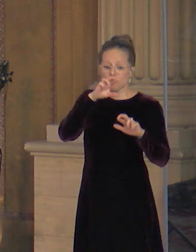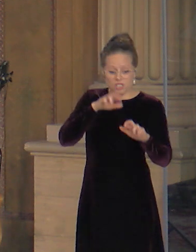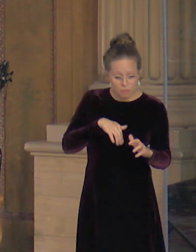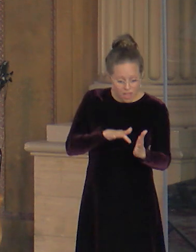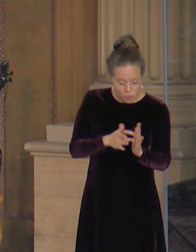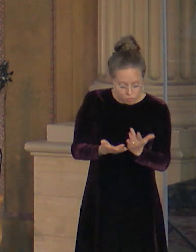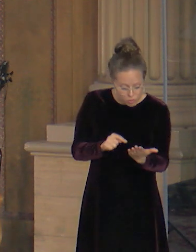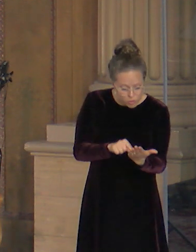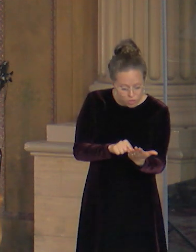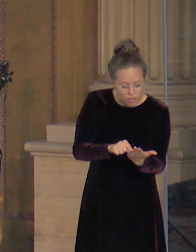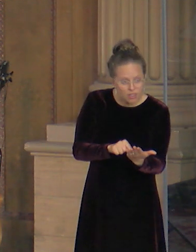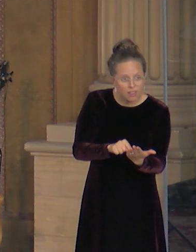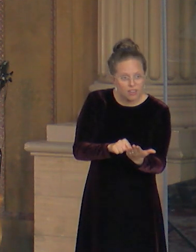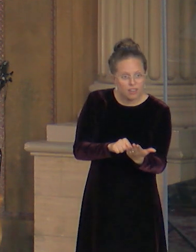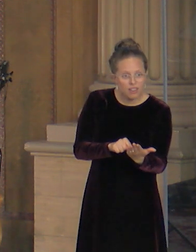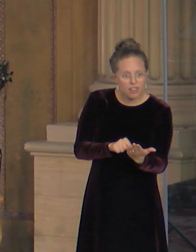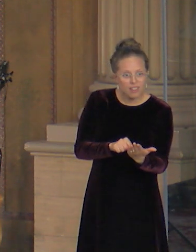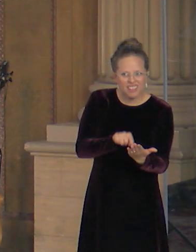respond to God